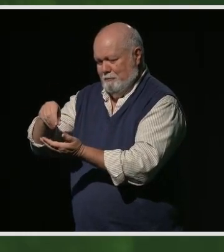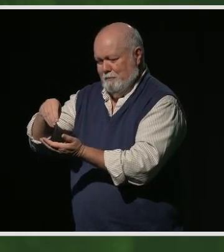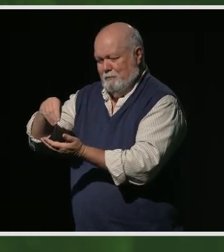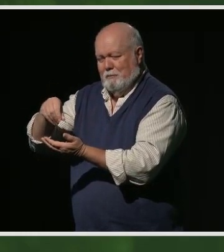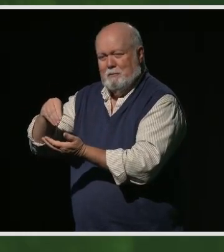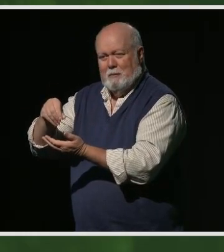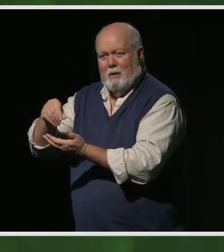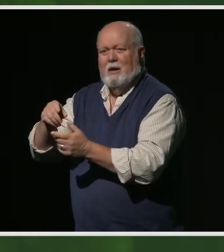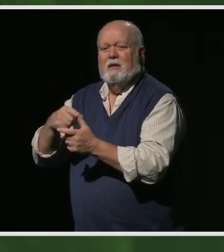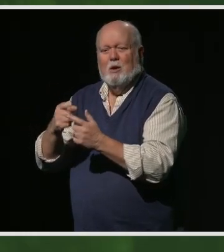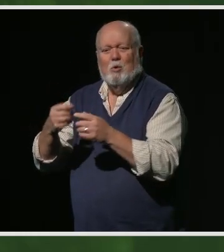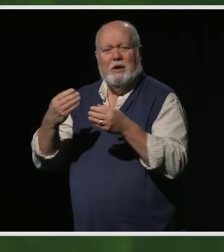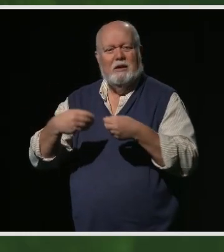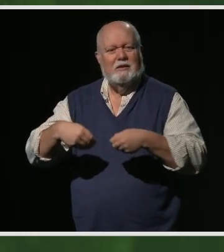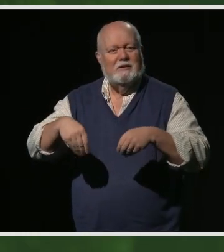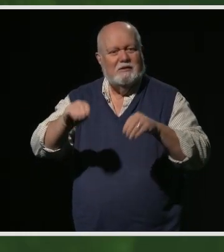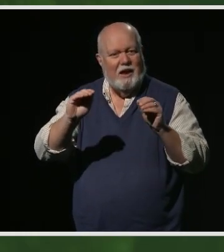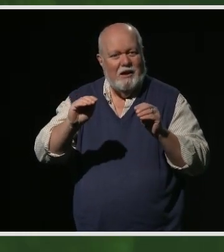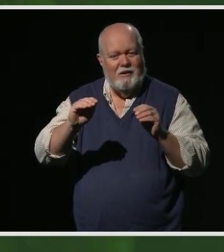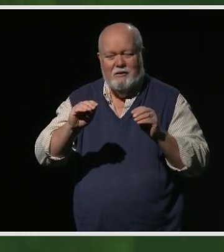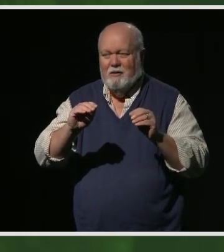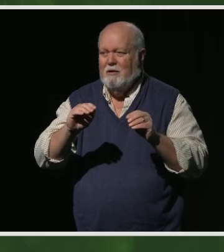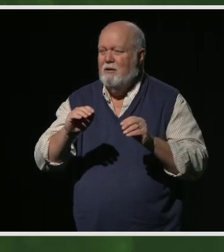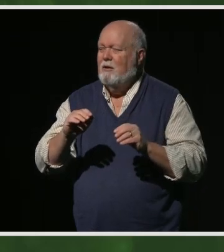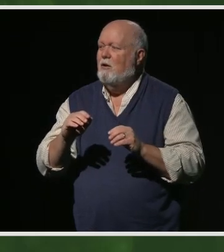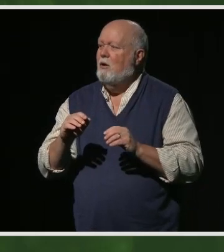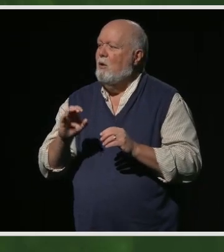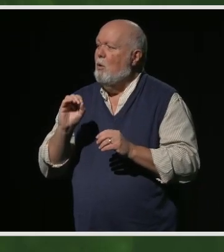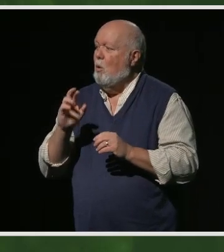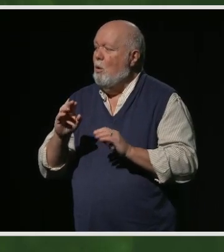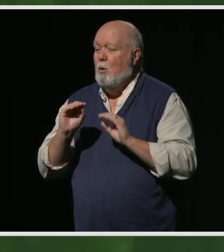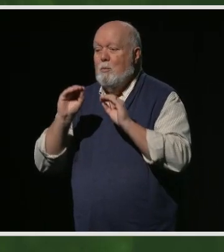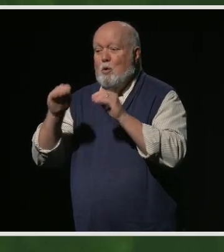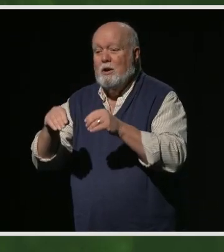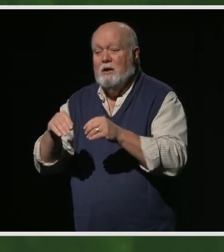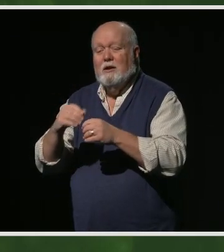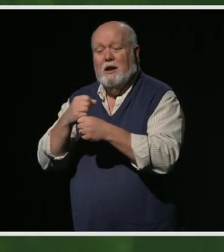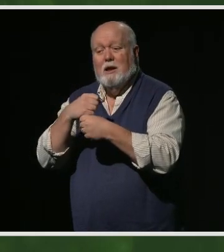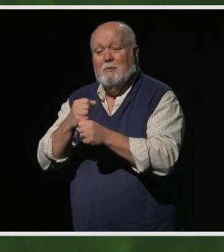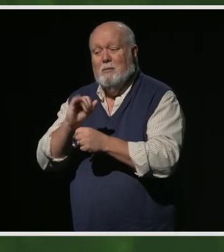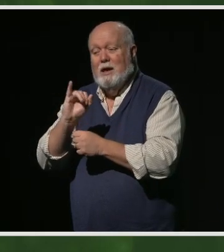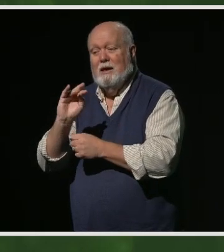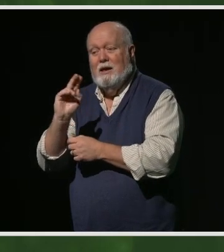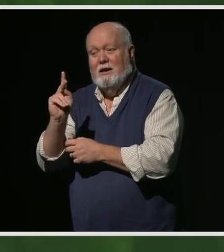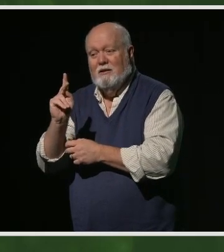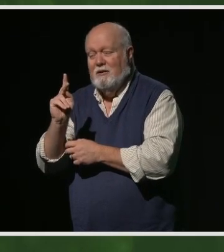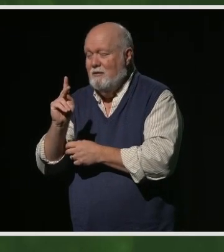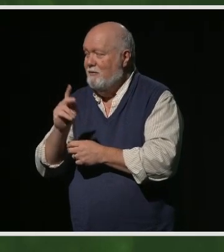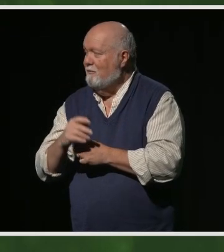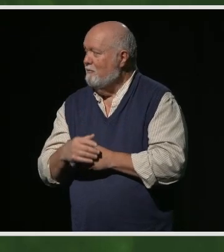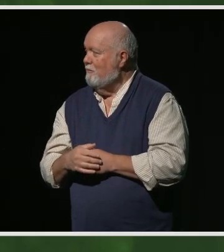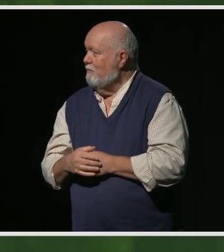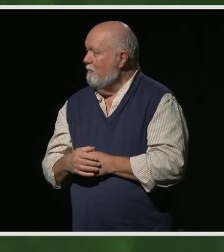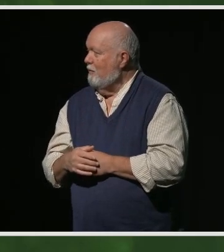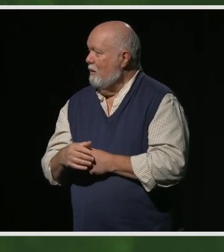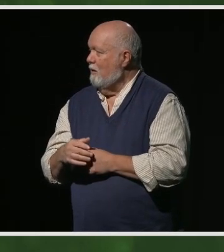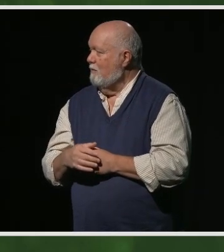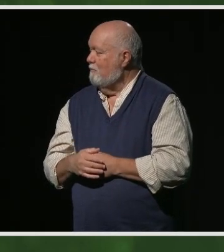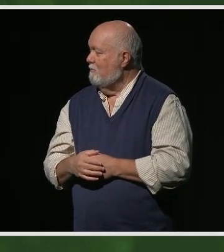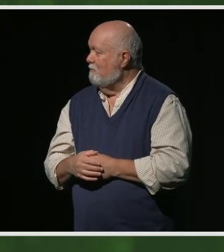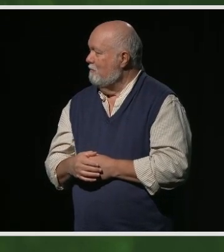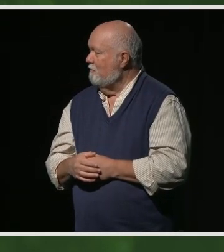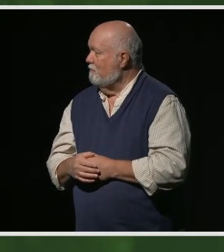the market, or we can take that powder and put it into our ink formulations for downstream applications like packaging.